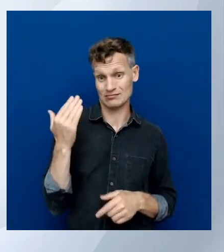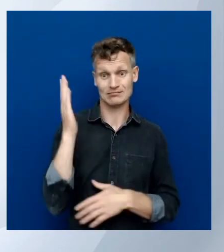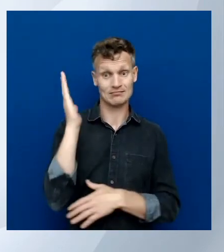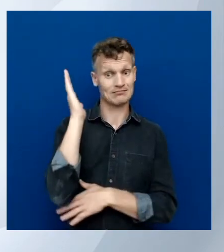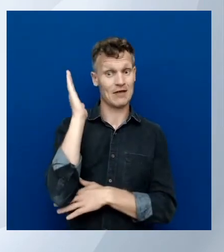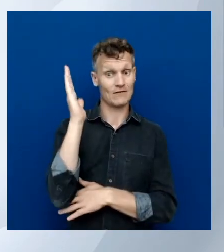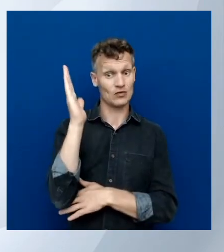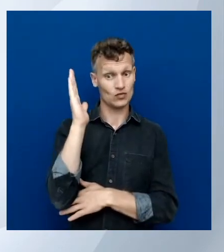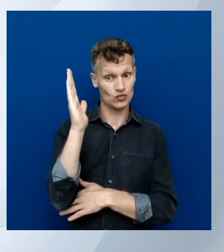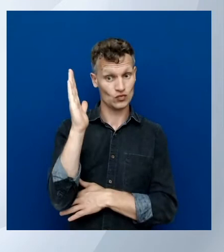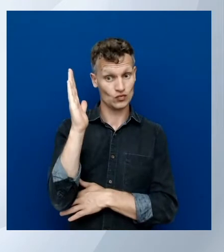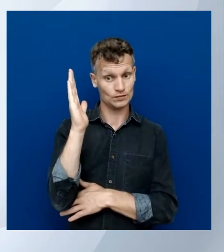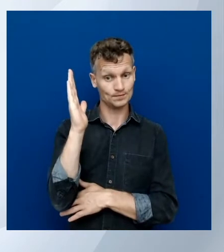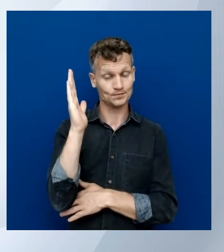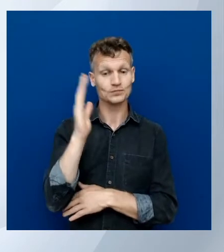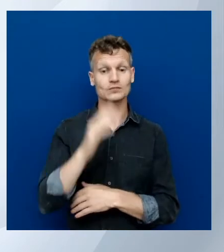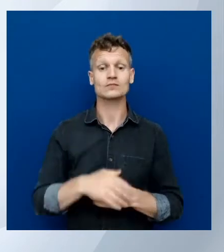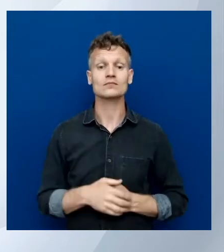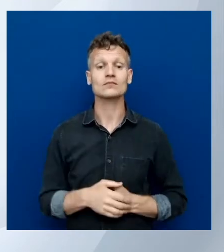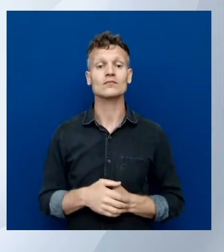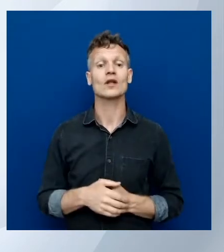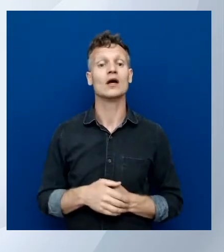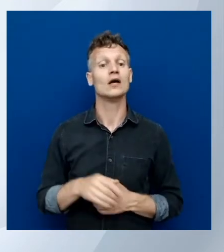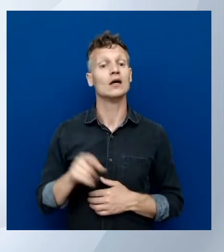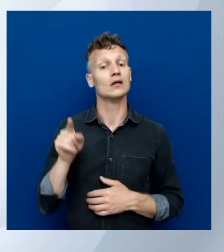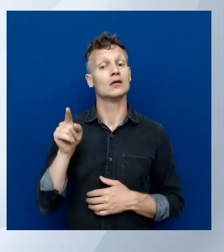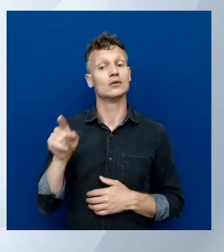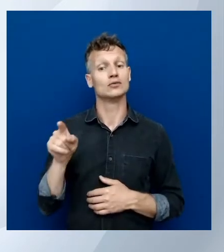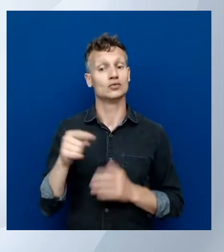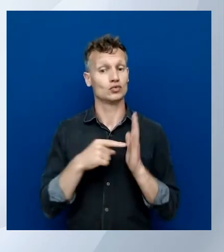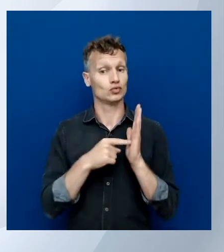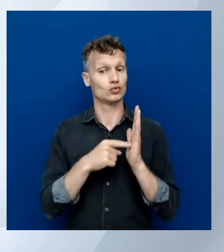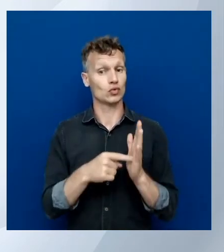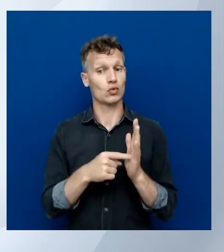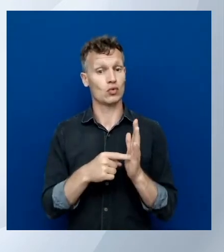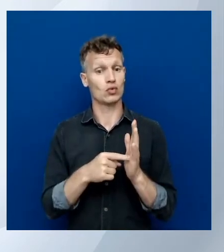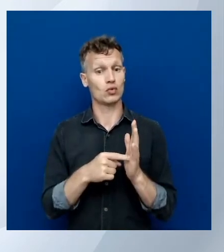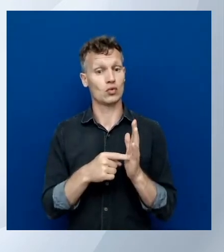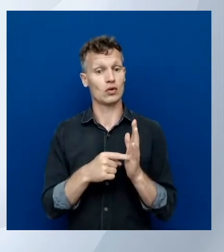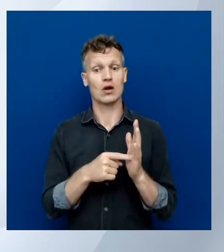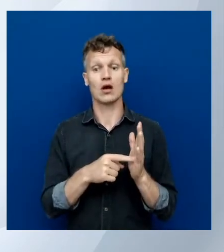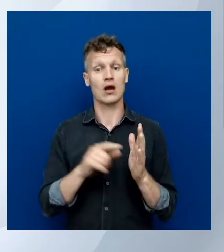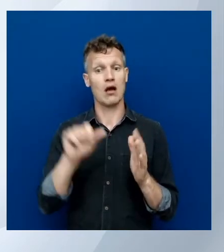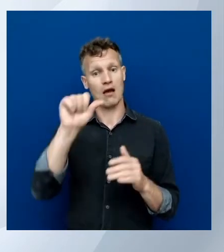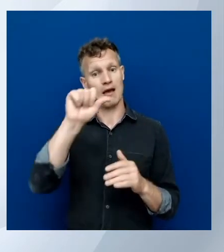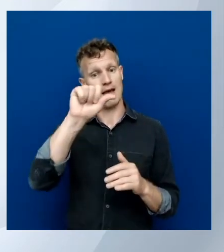shown you that there's this whole Azure